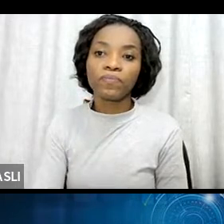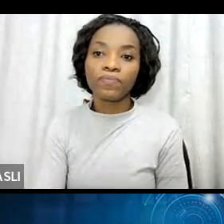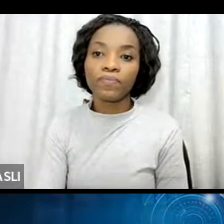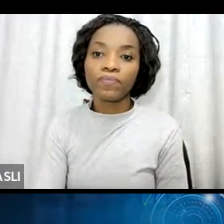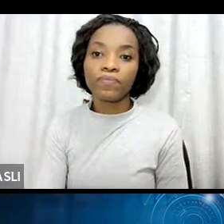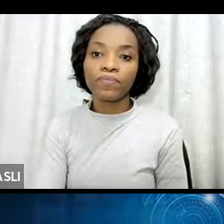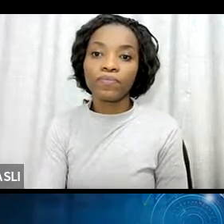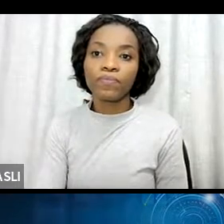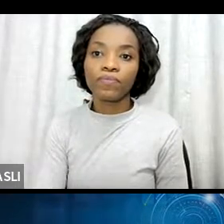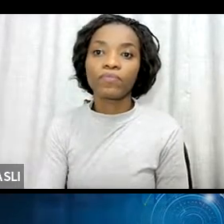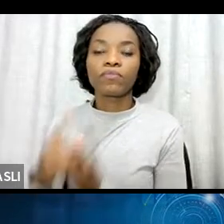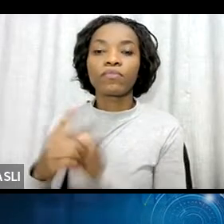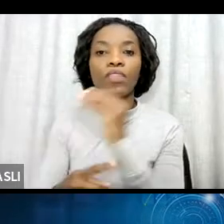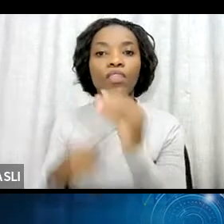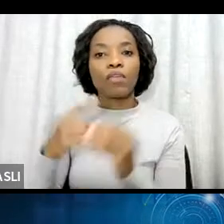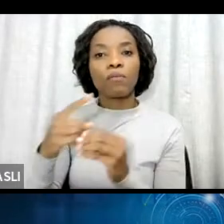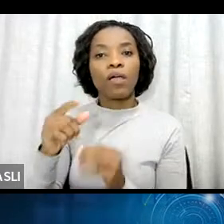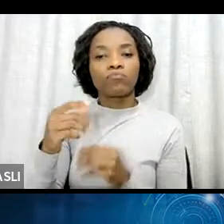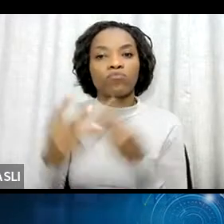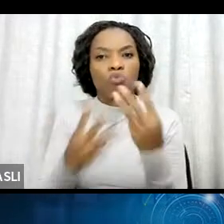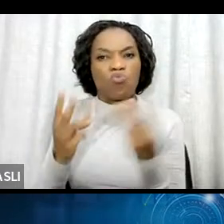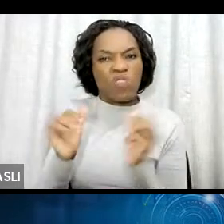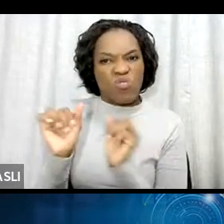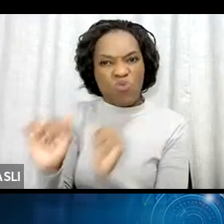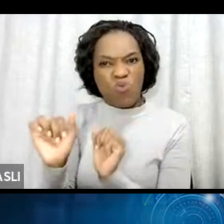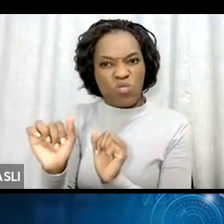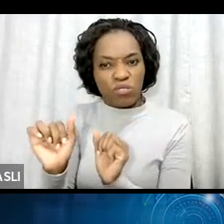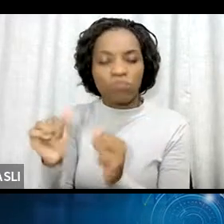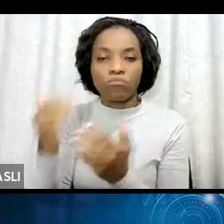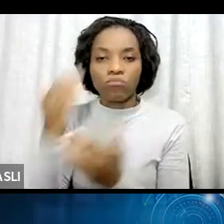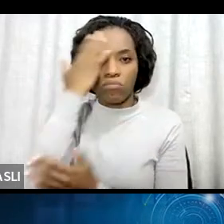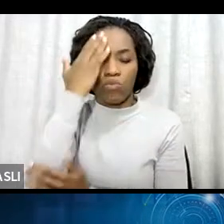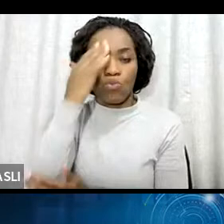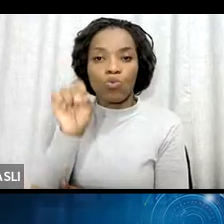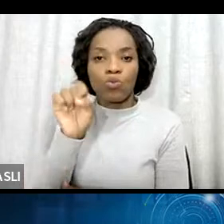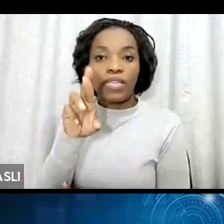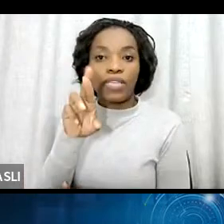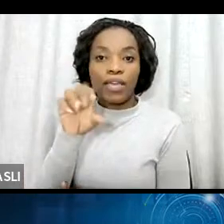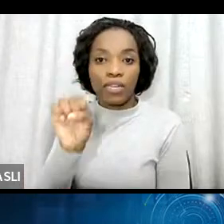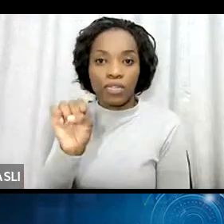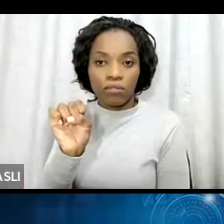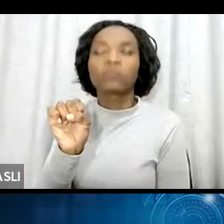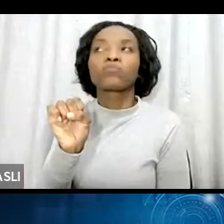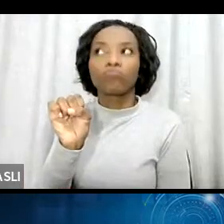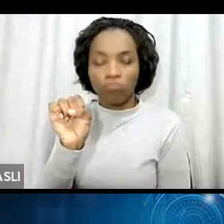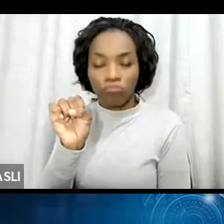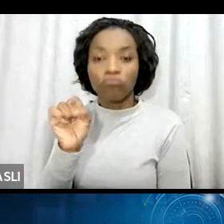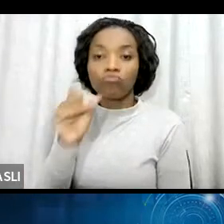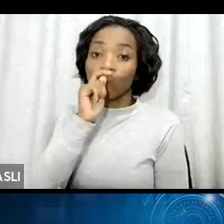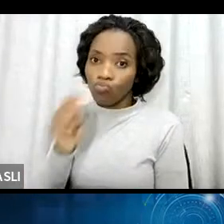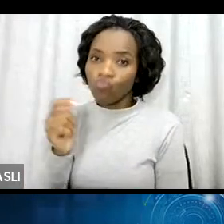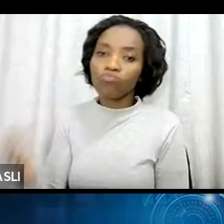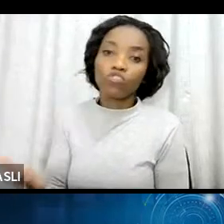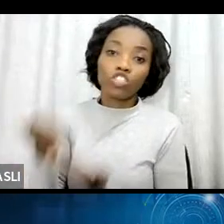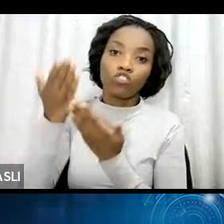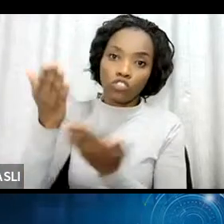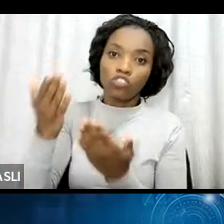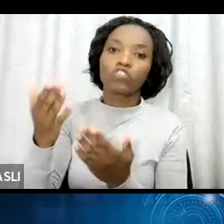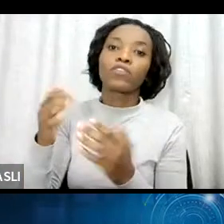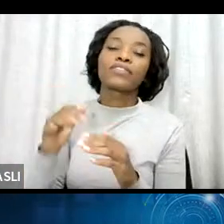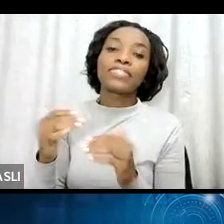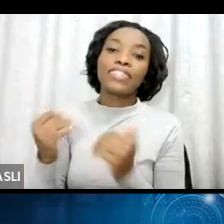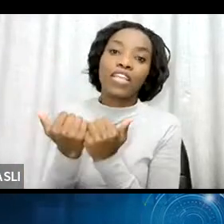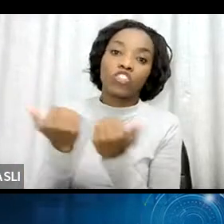In terms of the work that you do, we know that SARS, as a service agency as well as a regulatory authority,